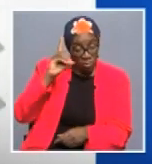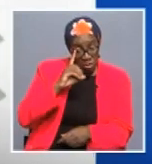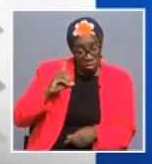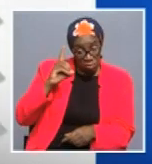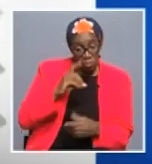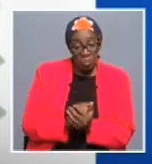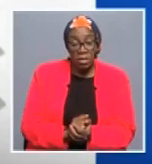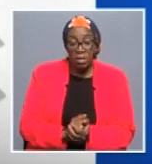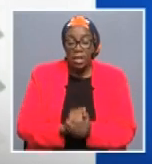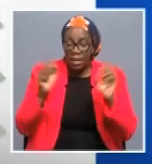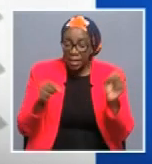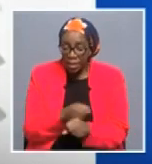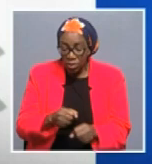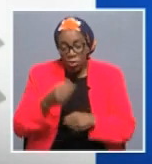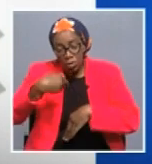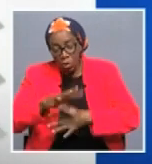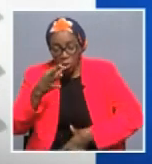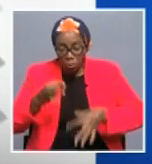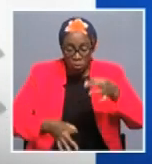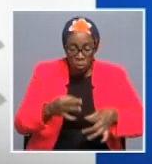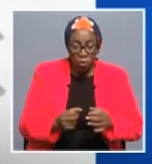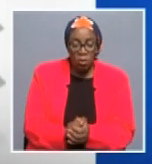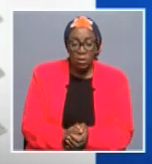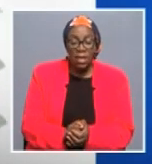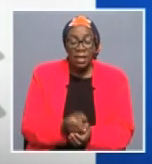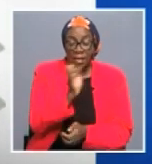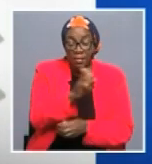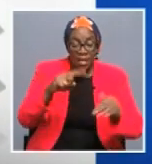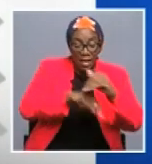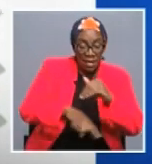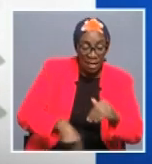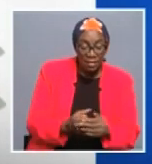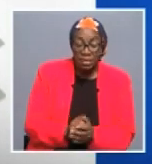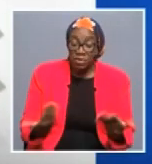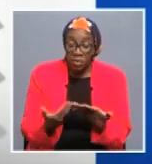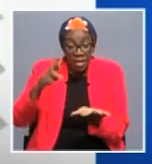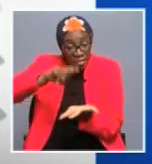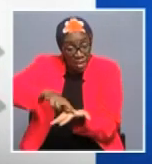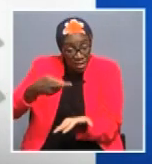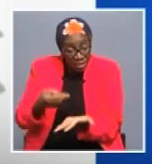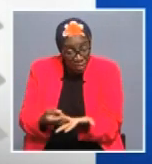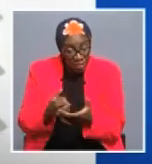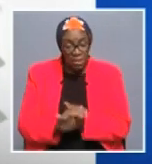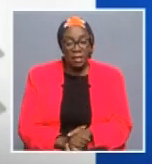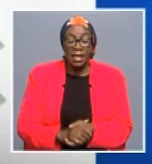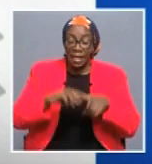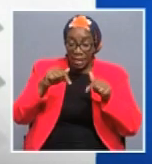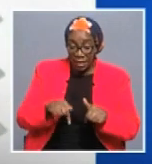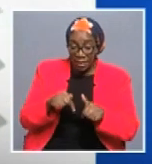not susceptible to lawsuits or prosecution under the host country, and in this case,